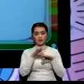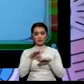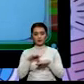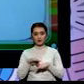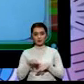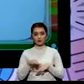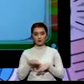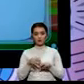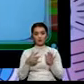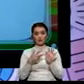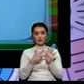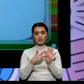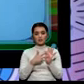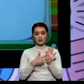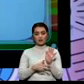keltirilganidan